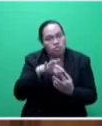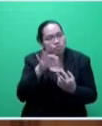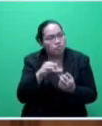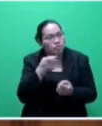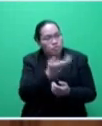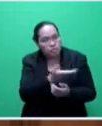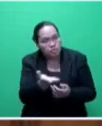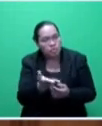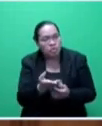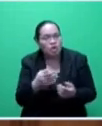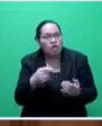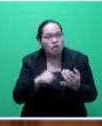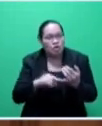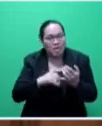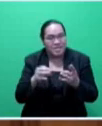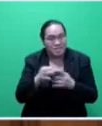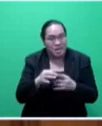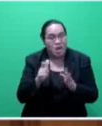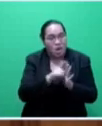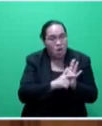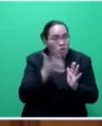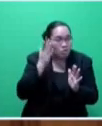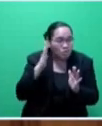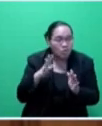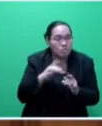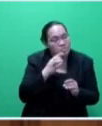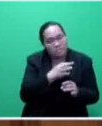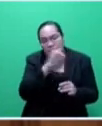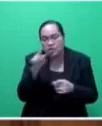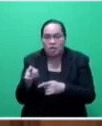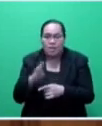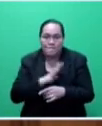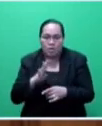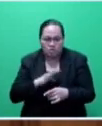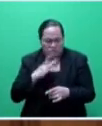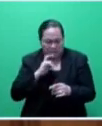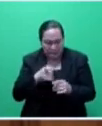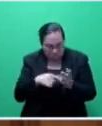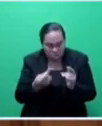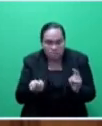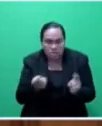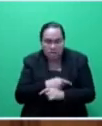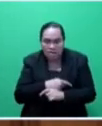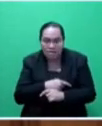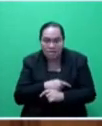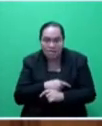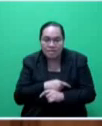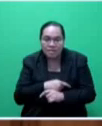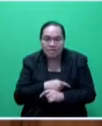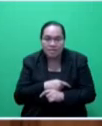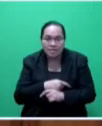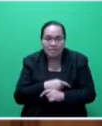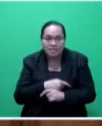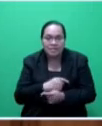Law School and the Dean of nominated Overseas Law School to the board. So what this change means was, this